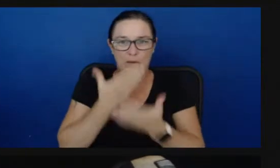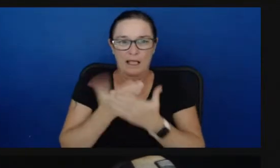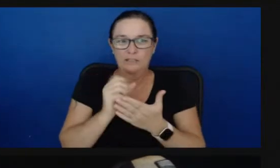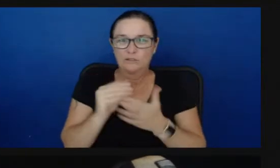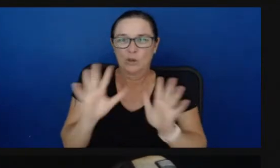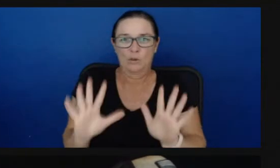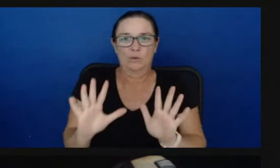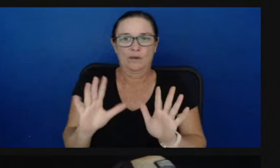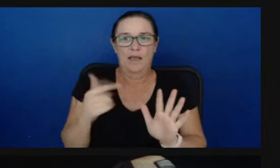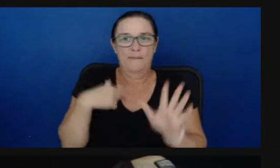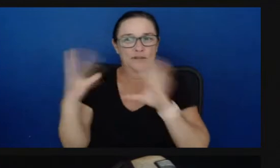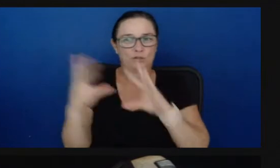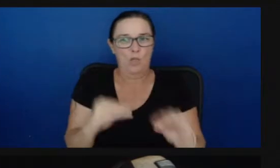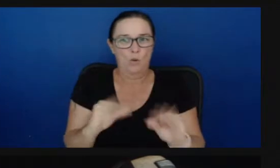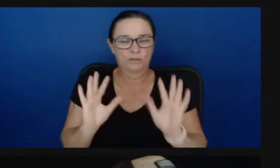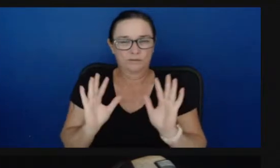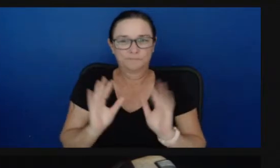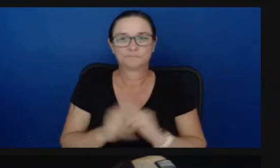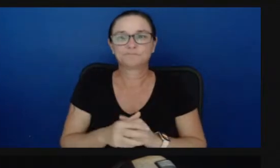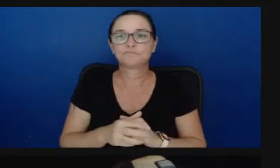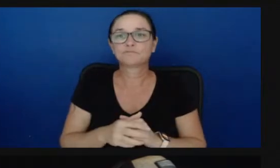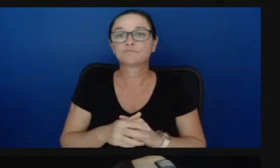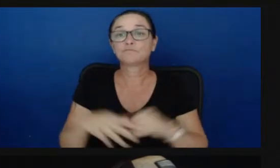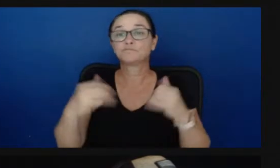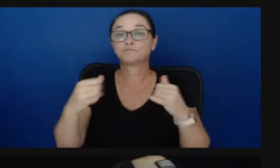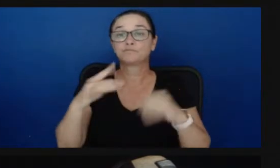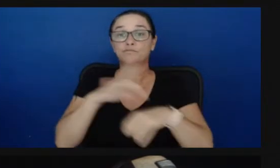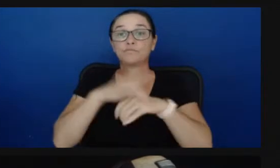that right there. So let's turn to the earthquakes now